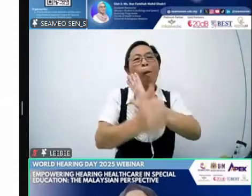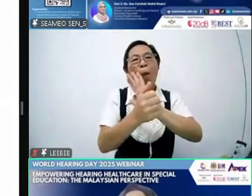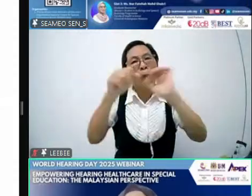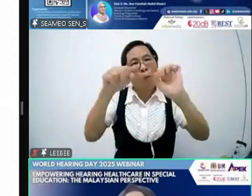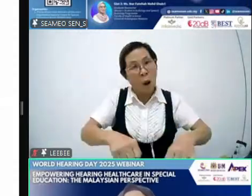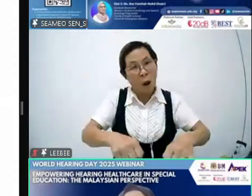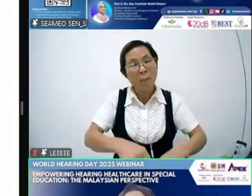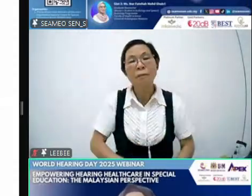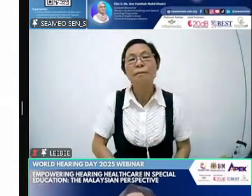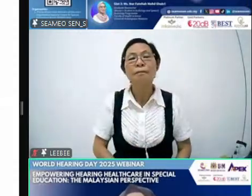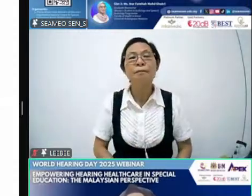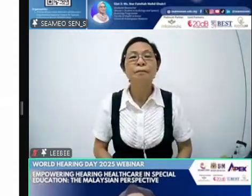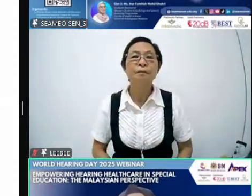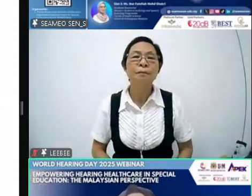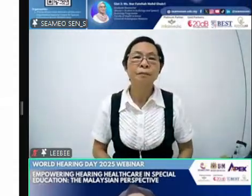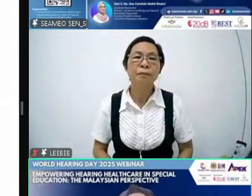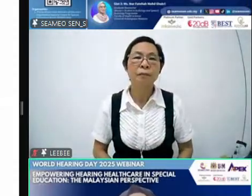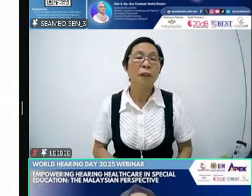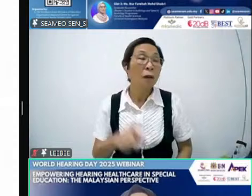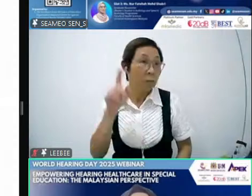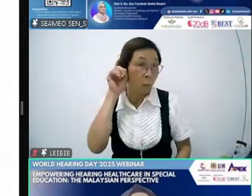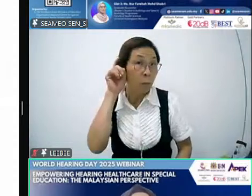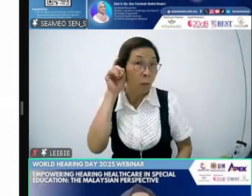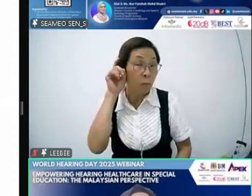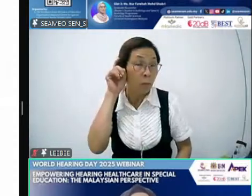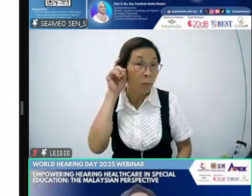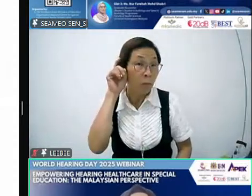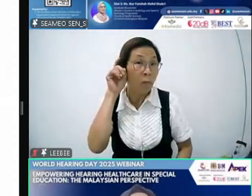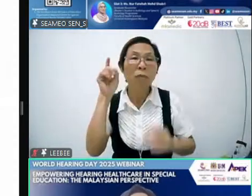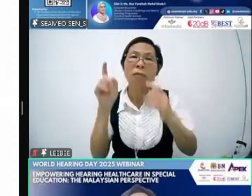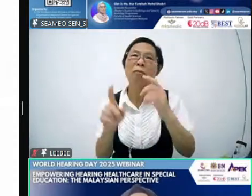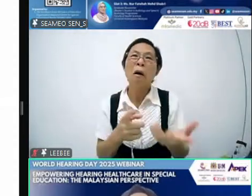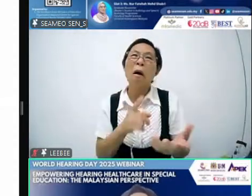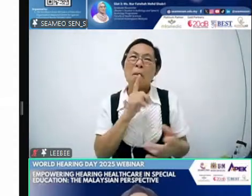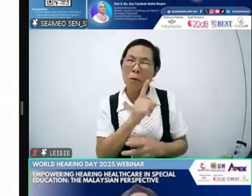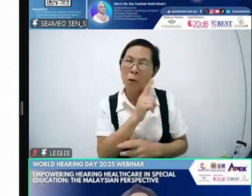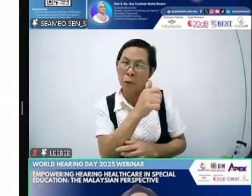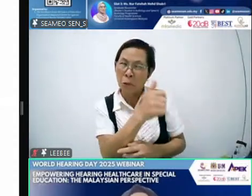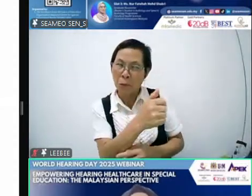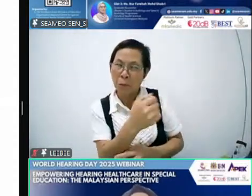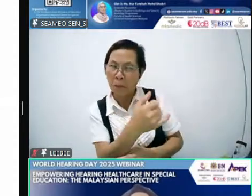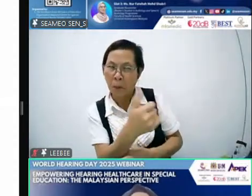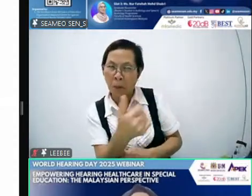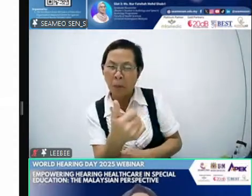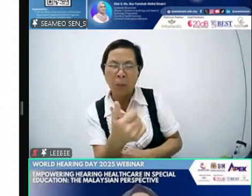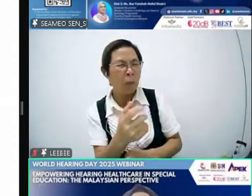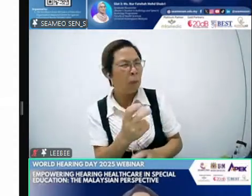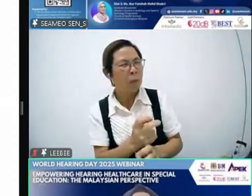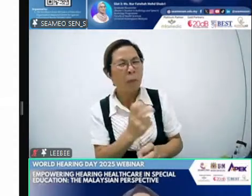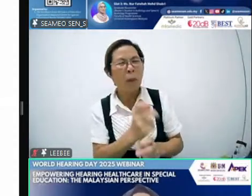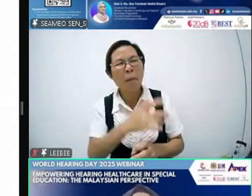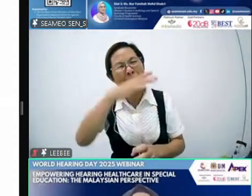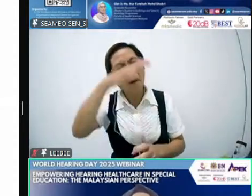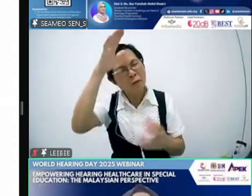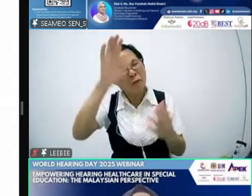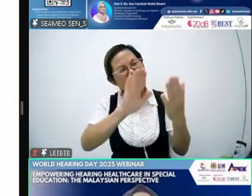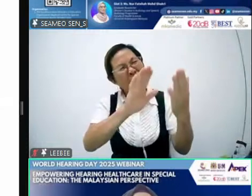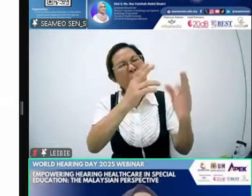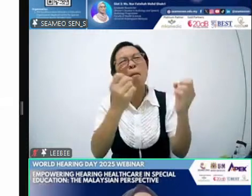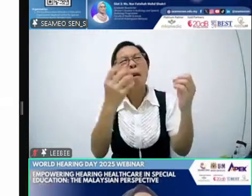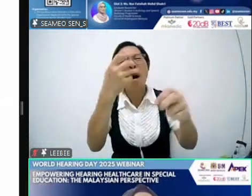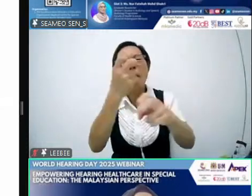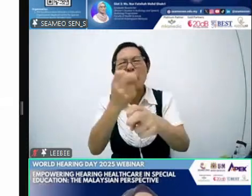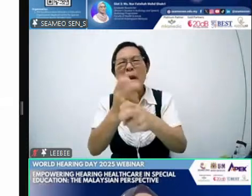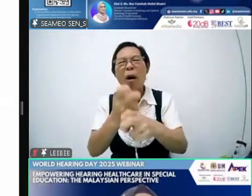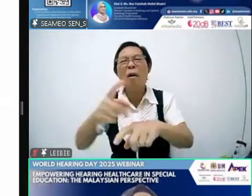But ensuring consistent hearing aid isn't always easy. Parents face many challenges, and one of the biggest is relying